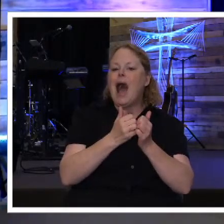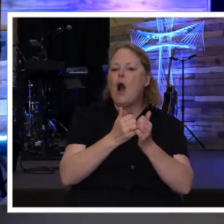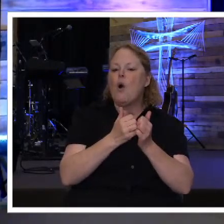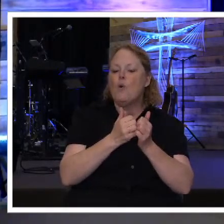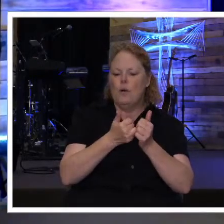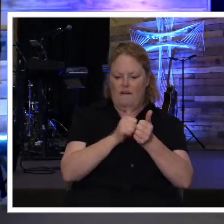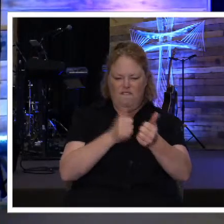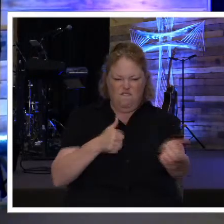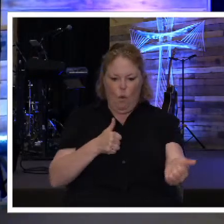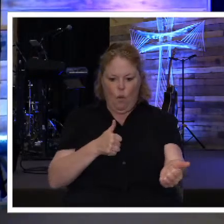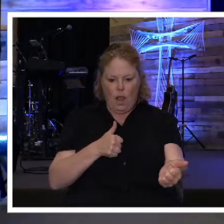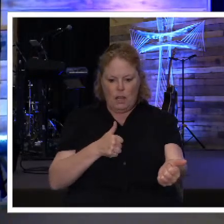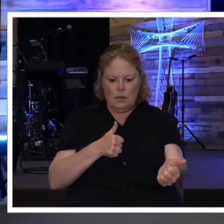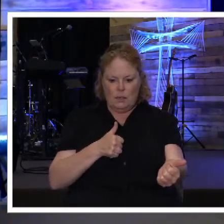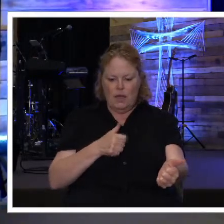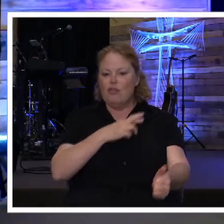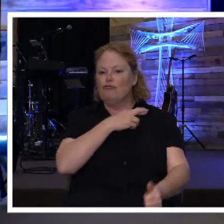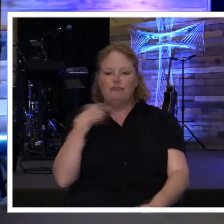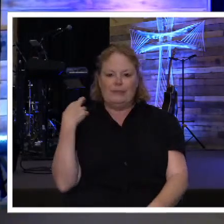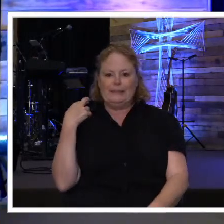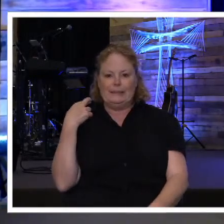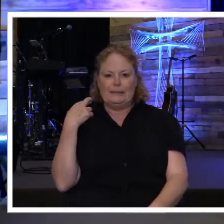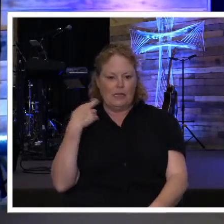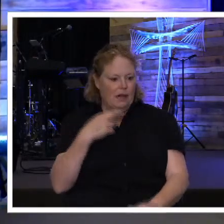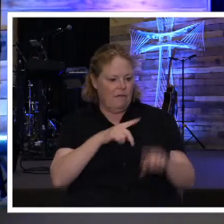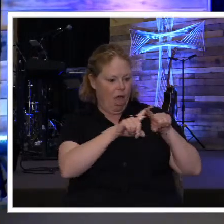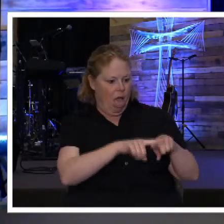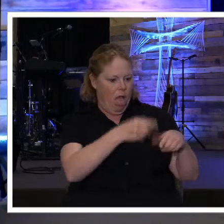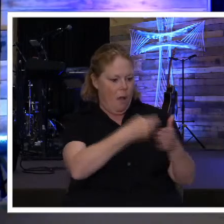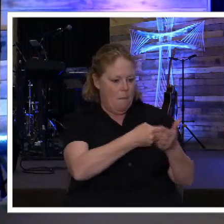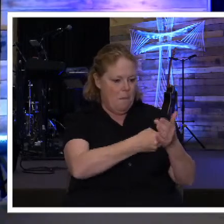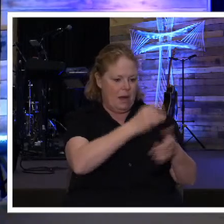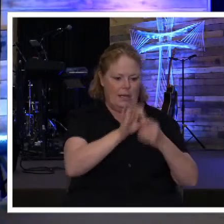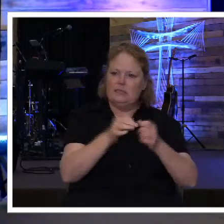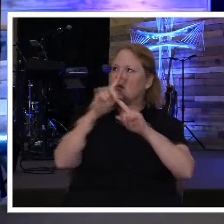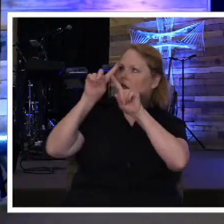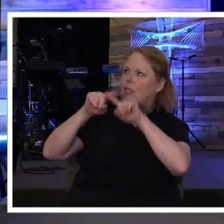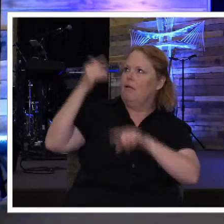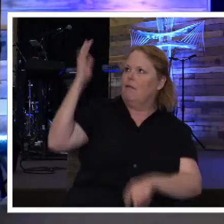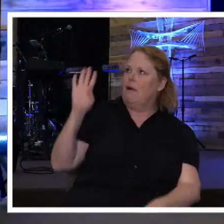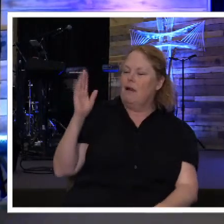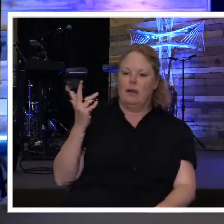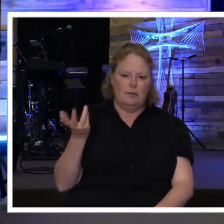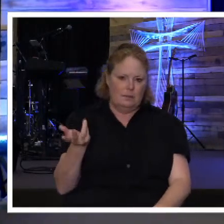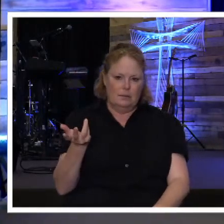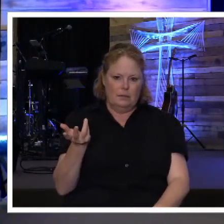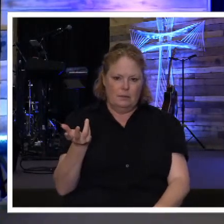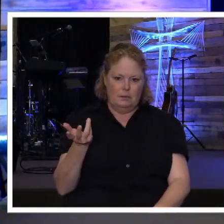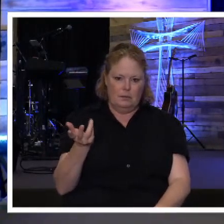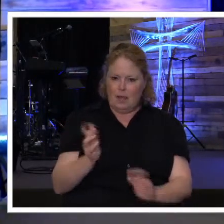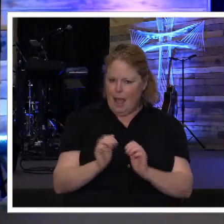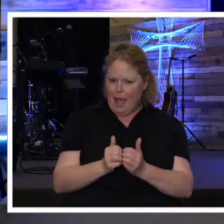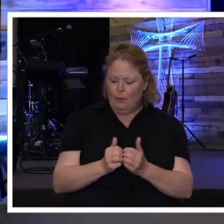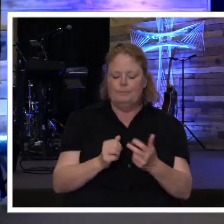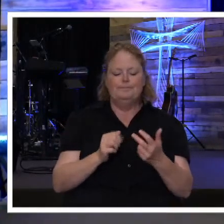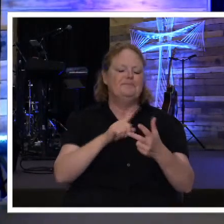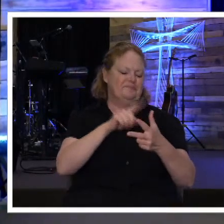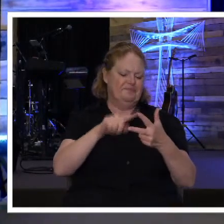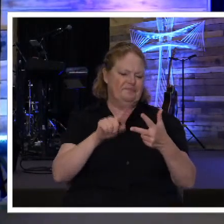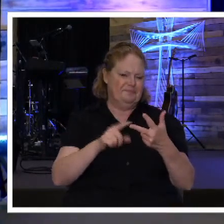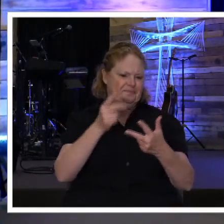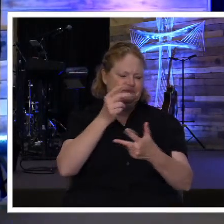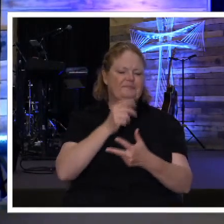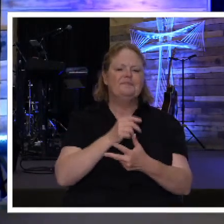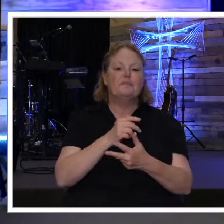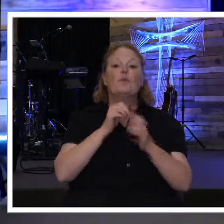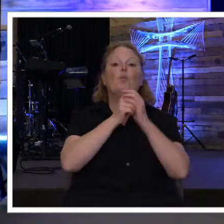How can we make sure that money and the power of money does not become distorted within our lives? Three quick action